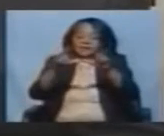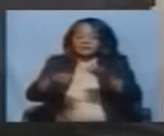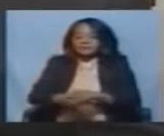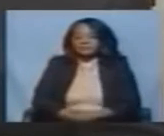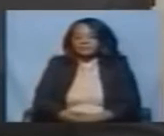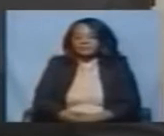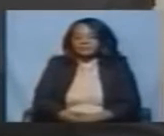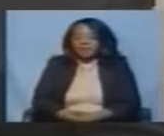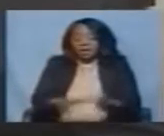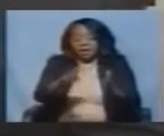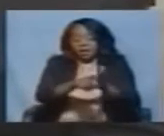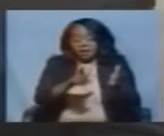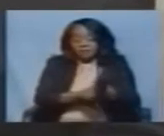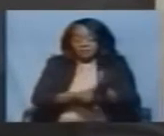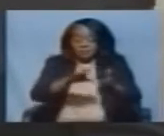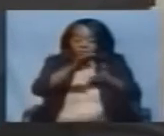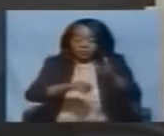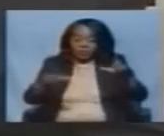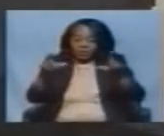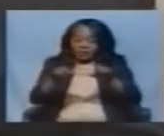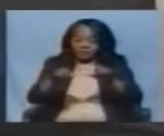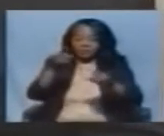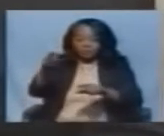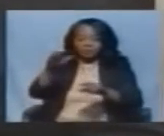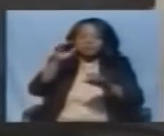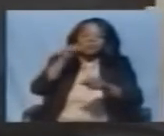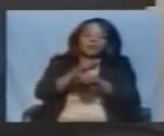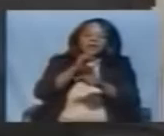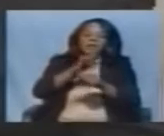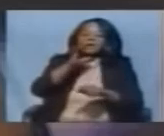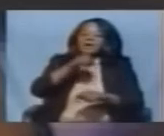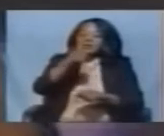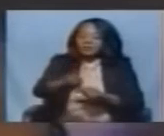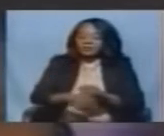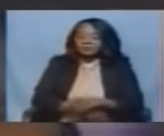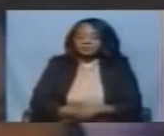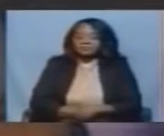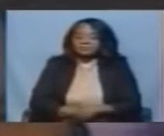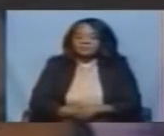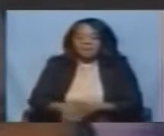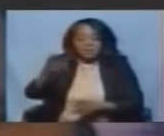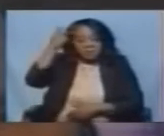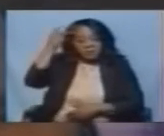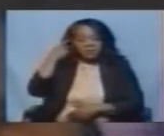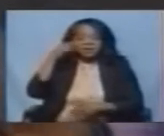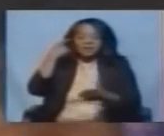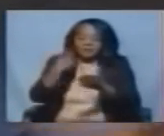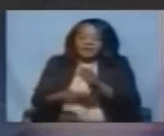the act says, once we withdraw the license from you, you cannot work. So principally, you're fired yourself. Okay.